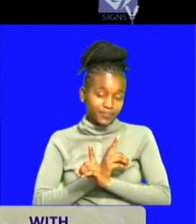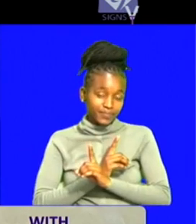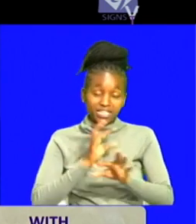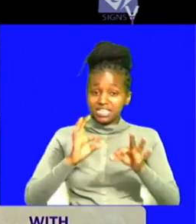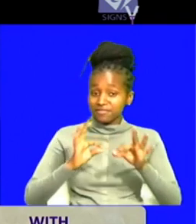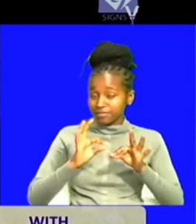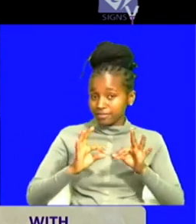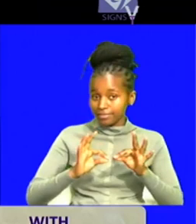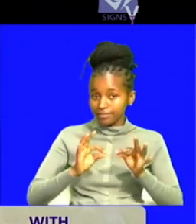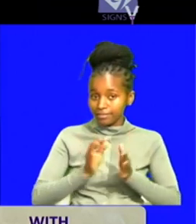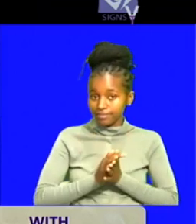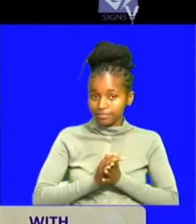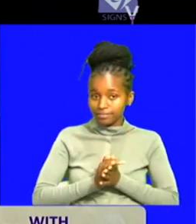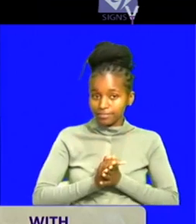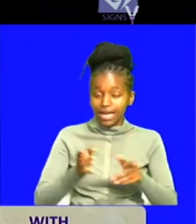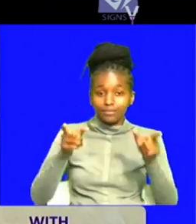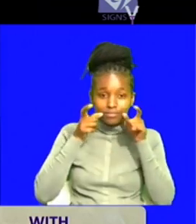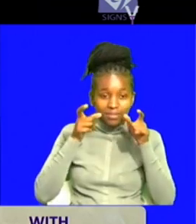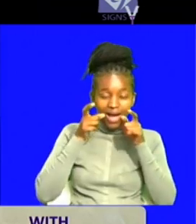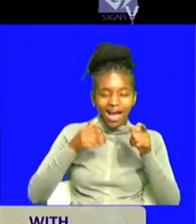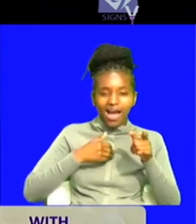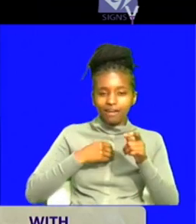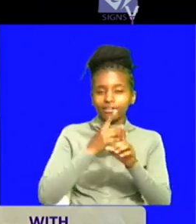they build up their defense so well,